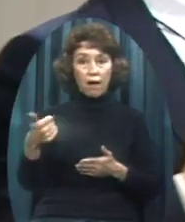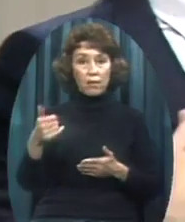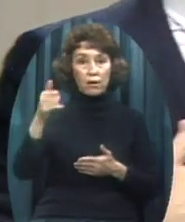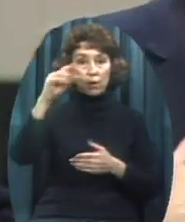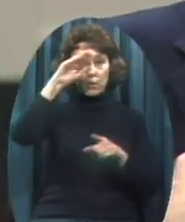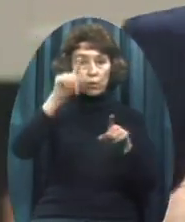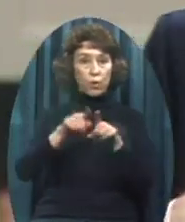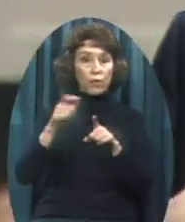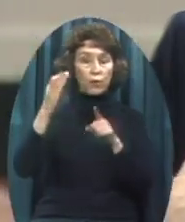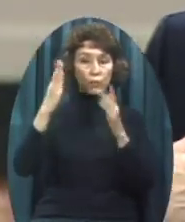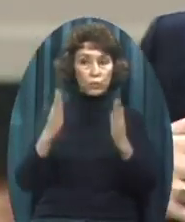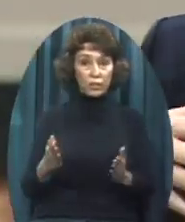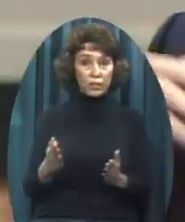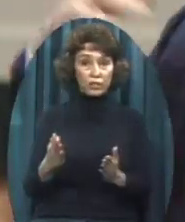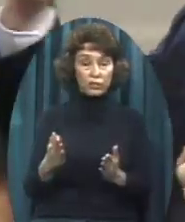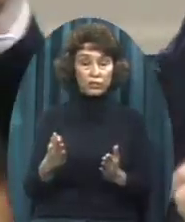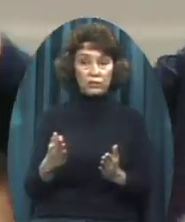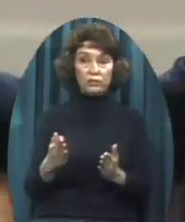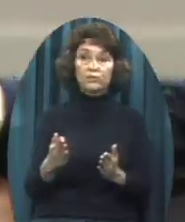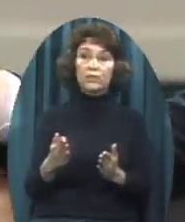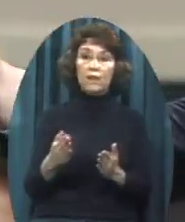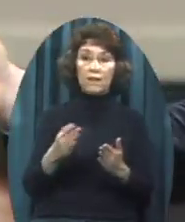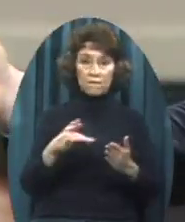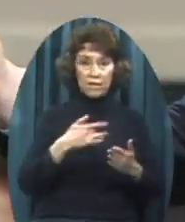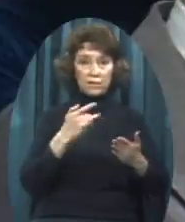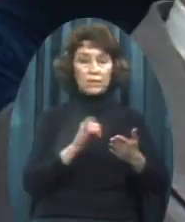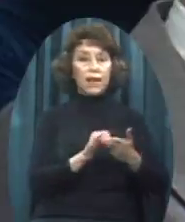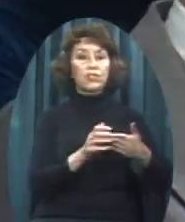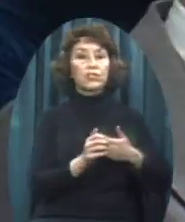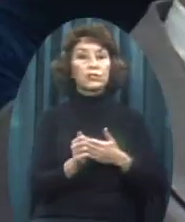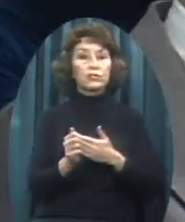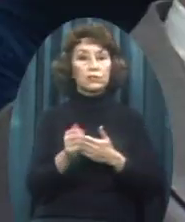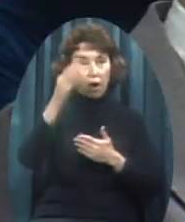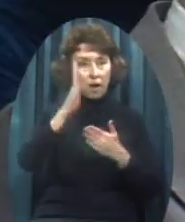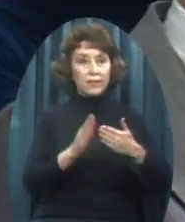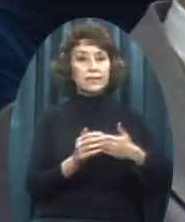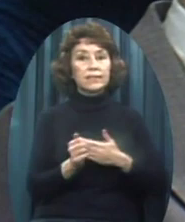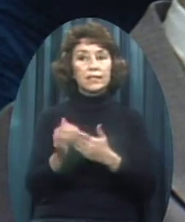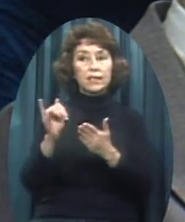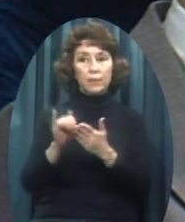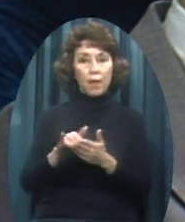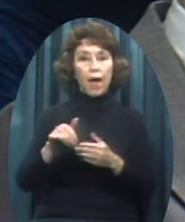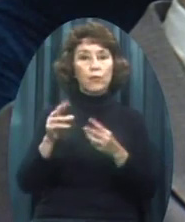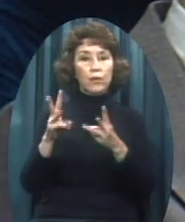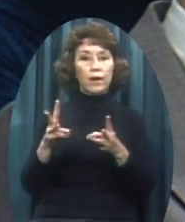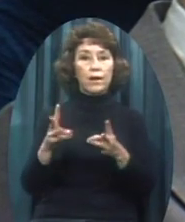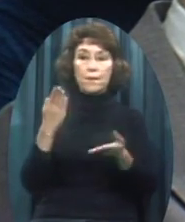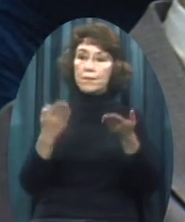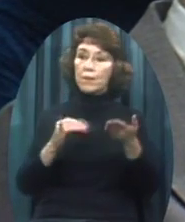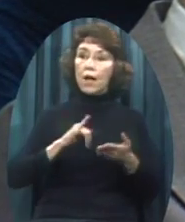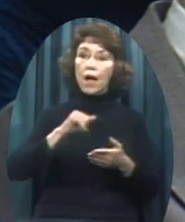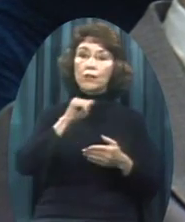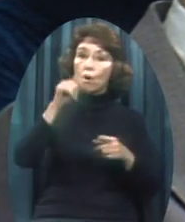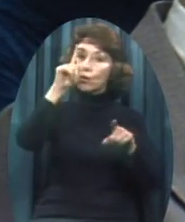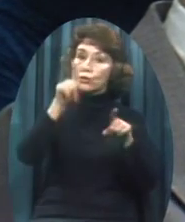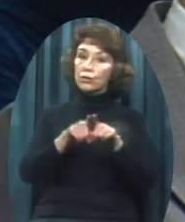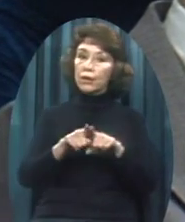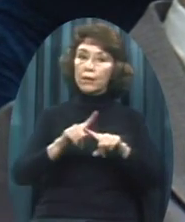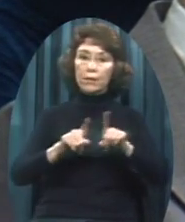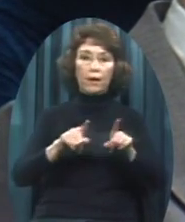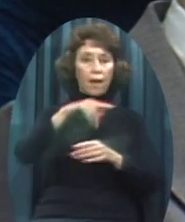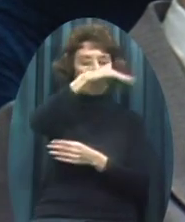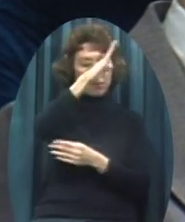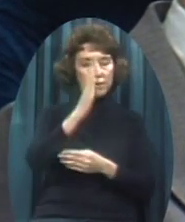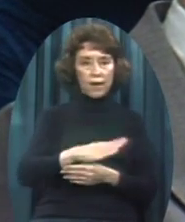may not agree with everything I say and do, and I may not agree with everything he says and does, but I will never, never, never in public criticize